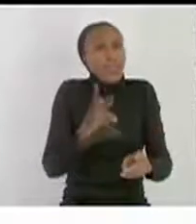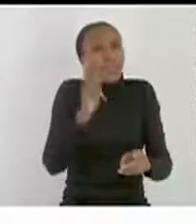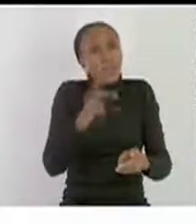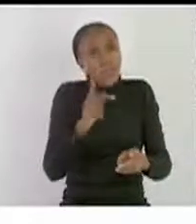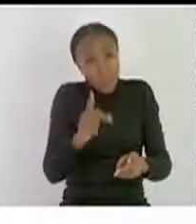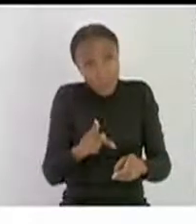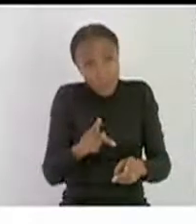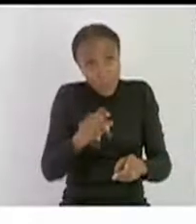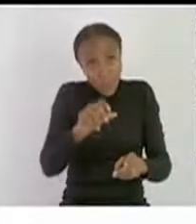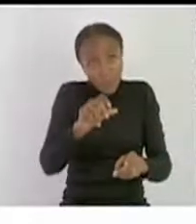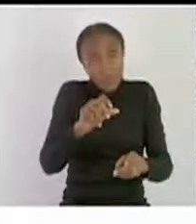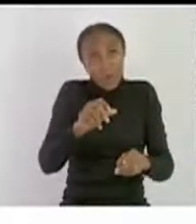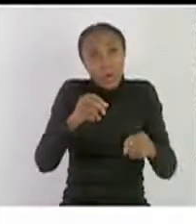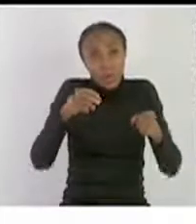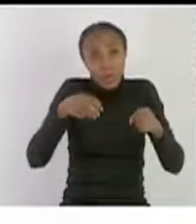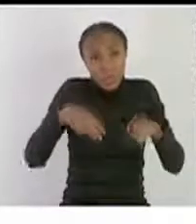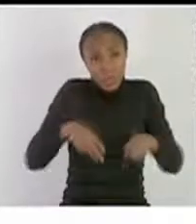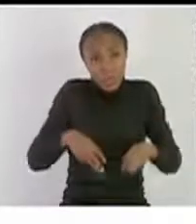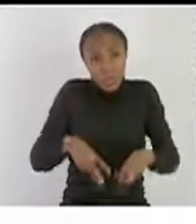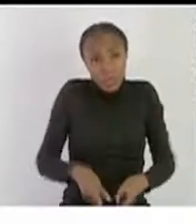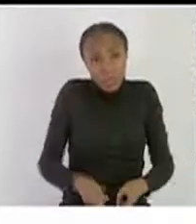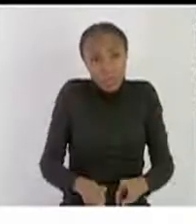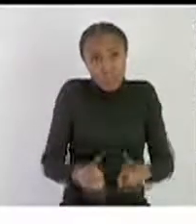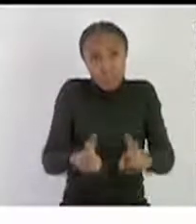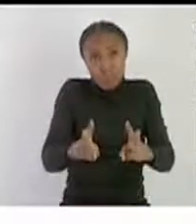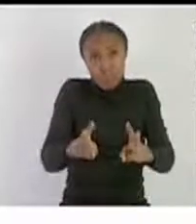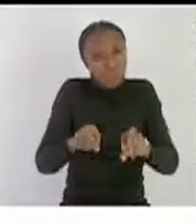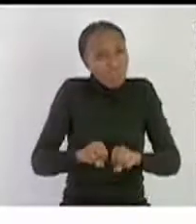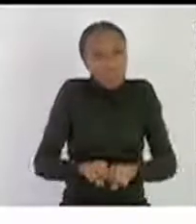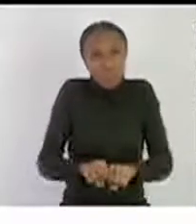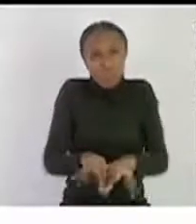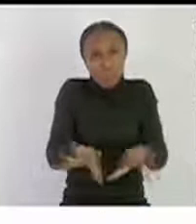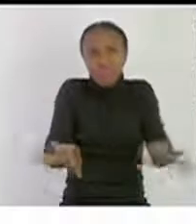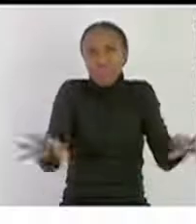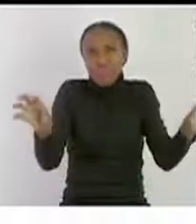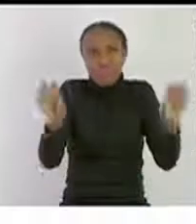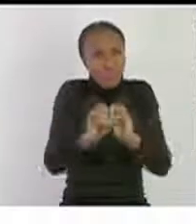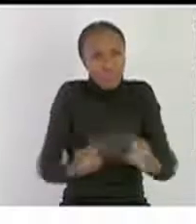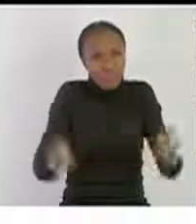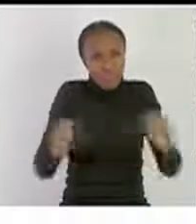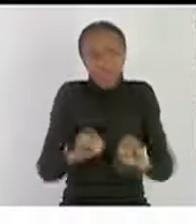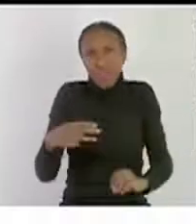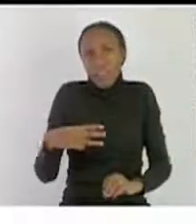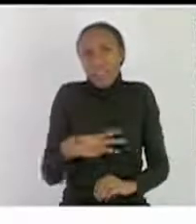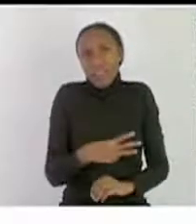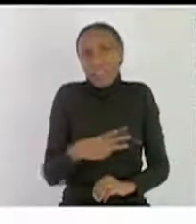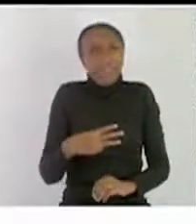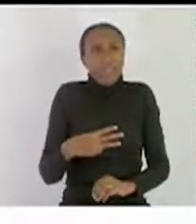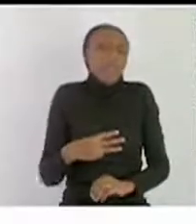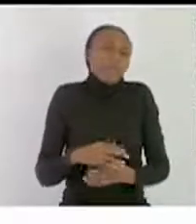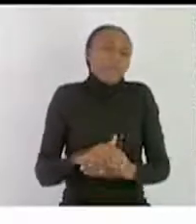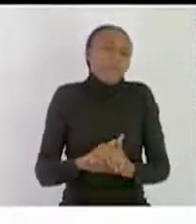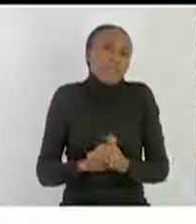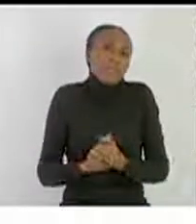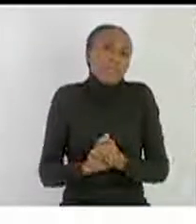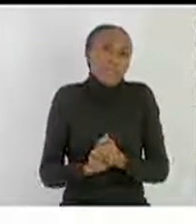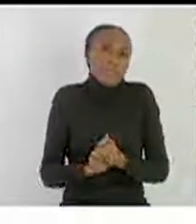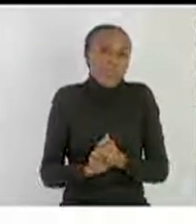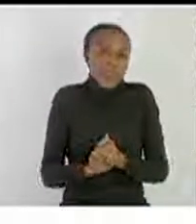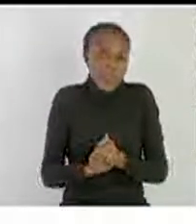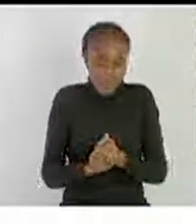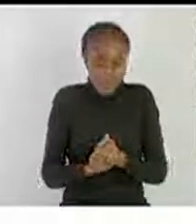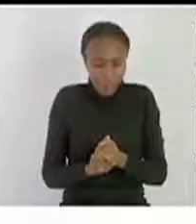many different ways how HIV is not transmitted.